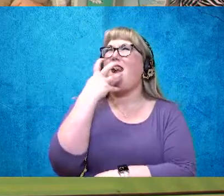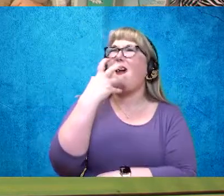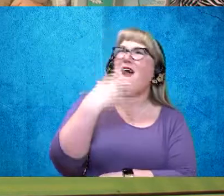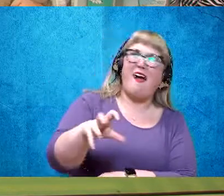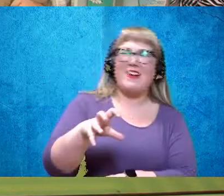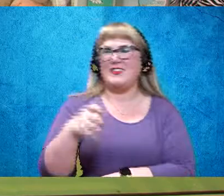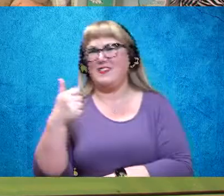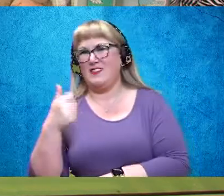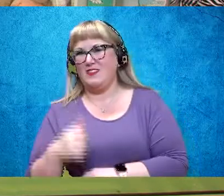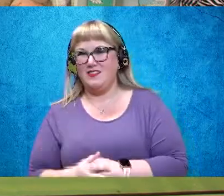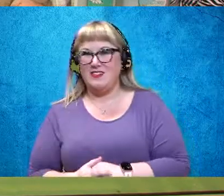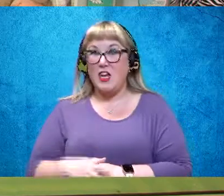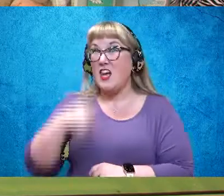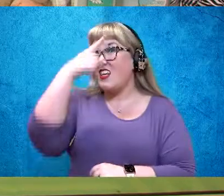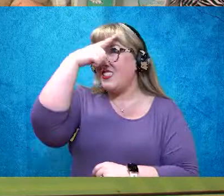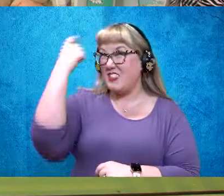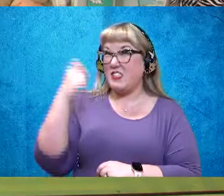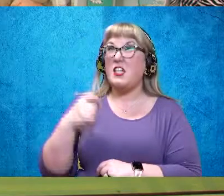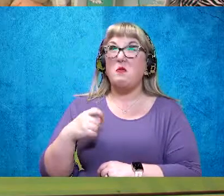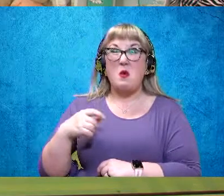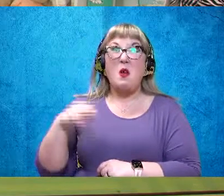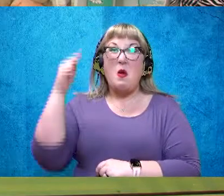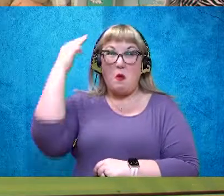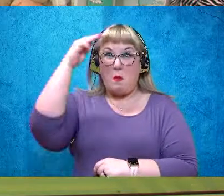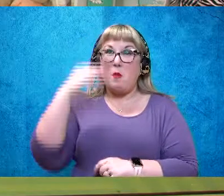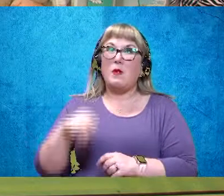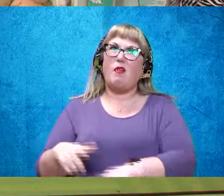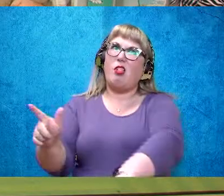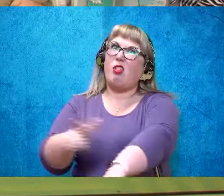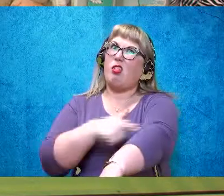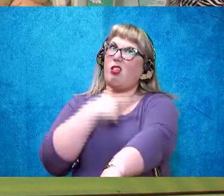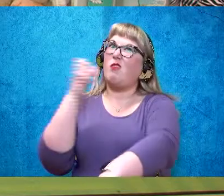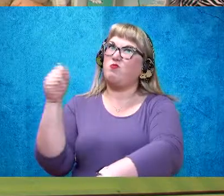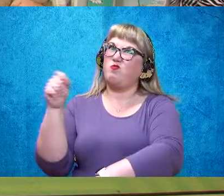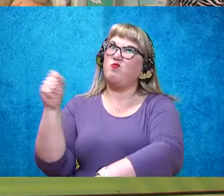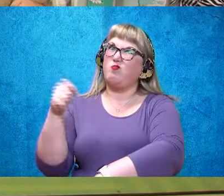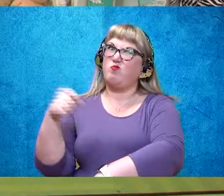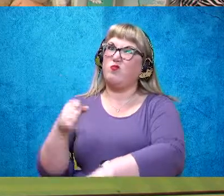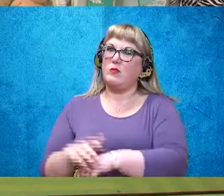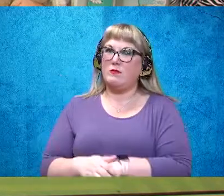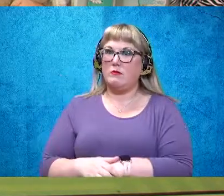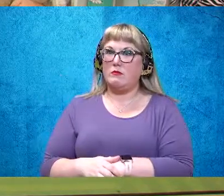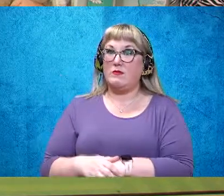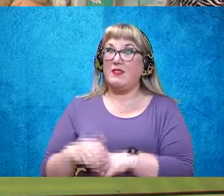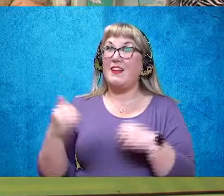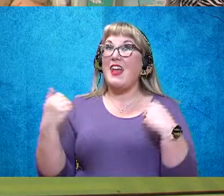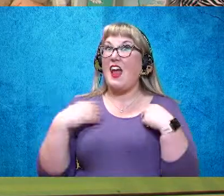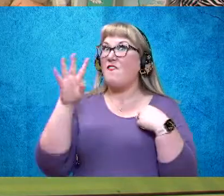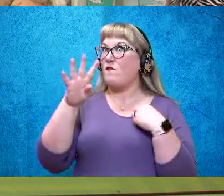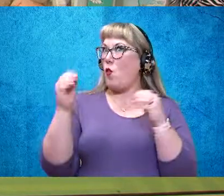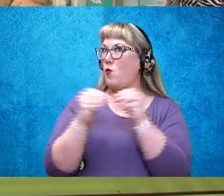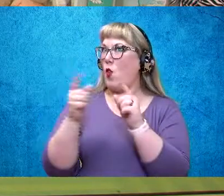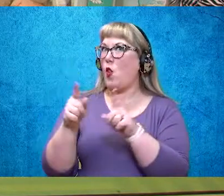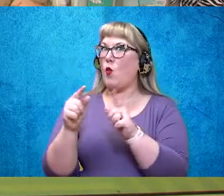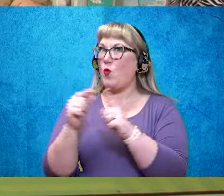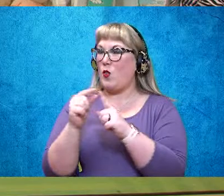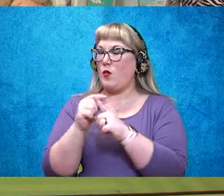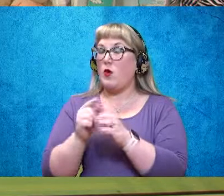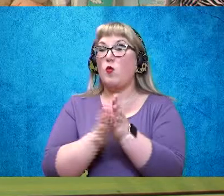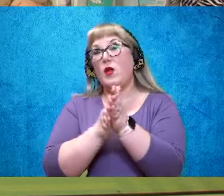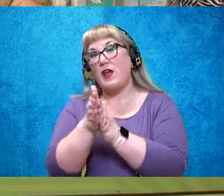season, and summer in Mobile seems to last for a really long time. You got 4 more words. Rub your